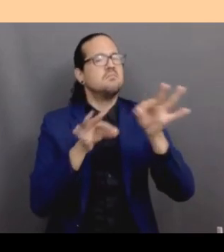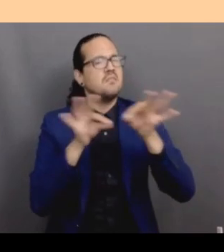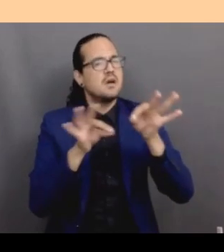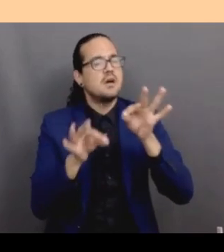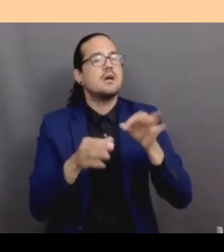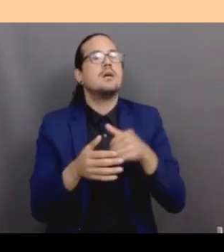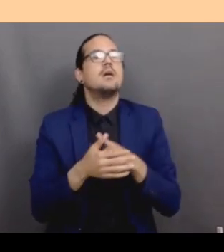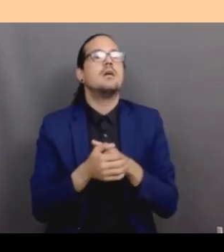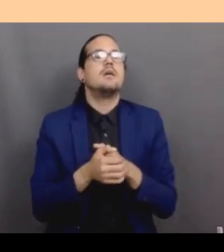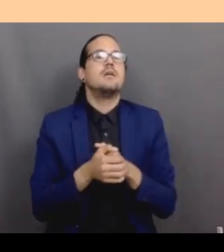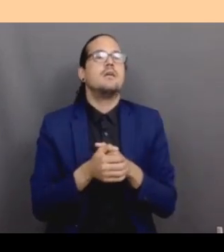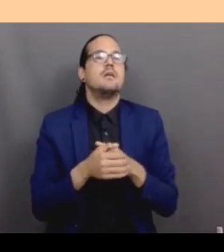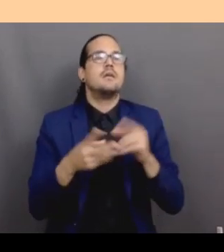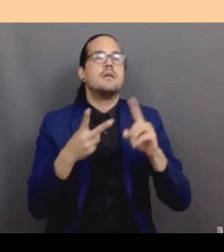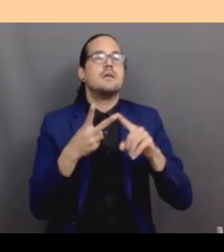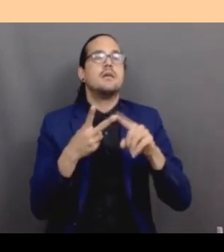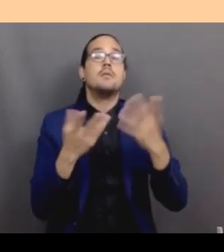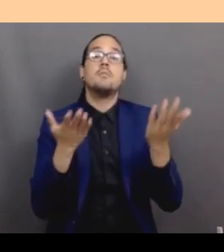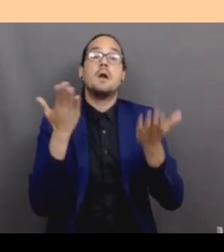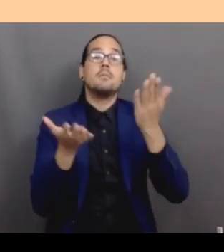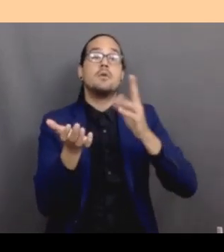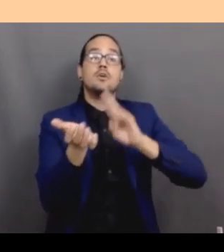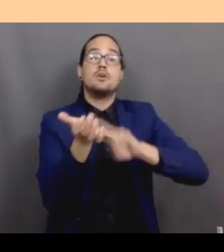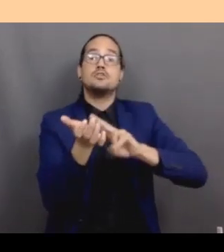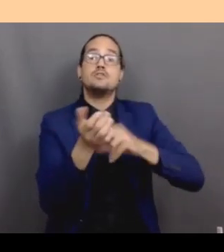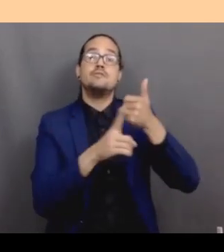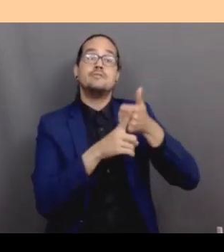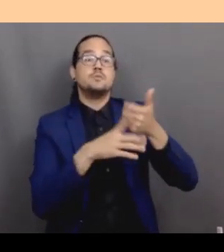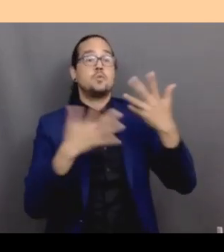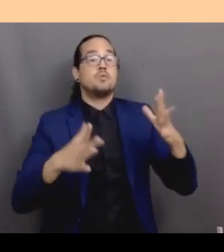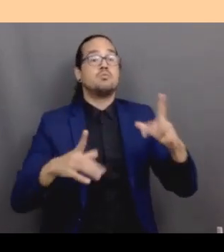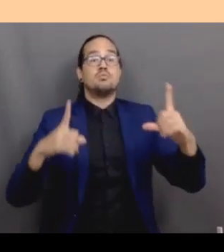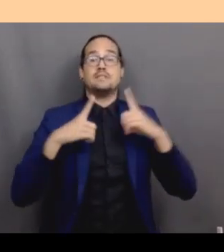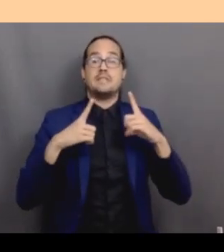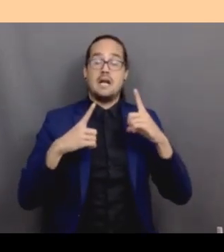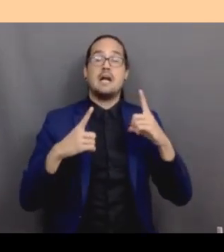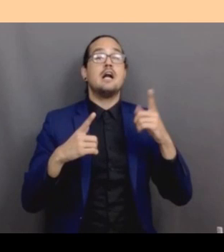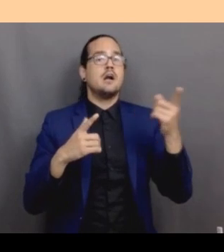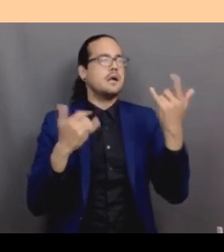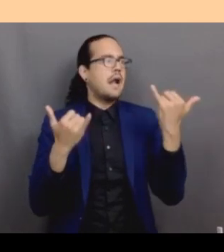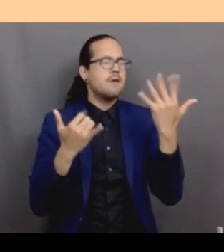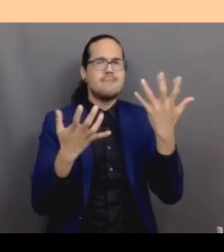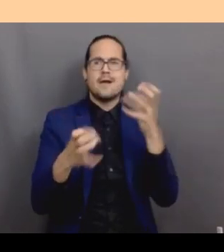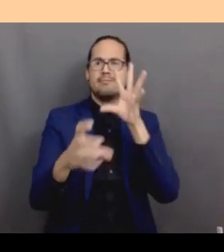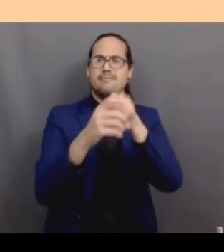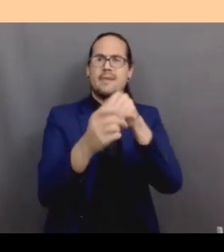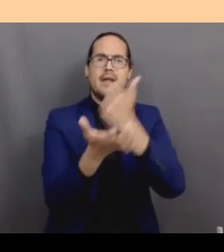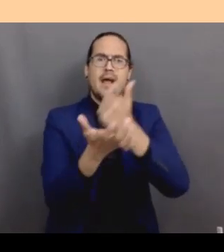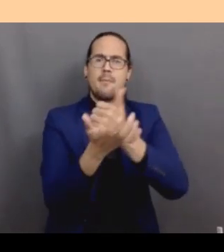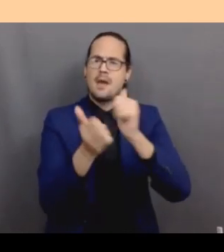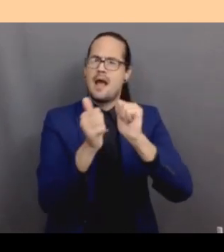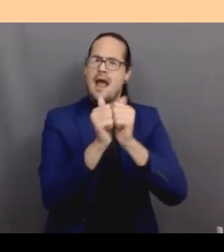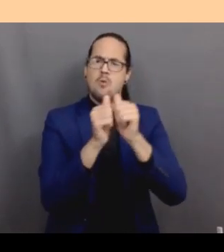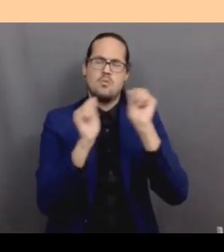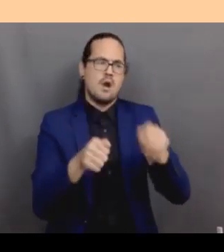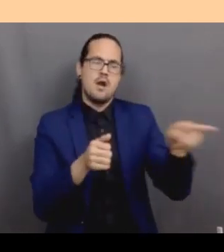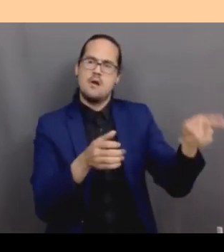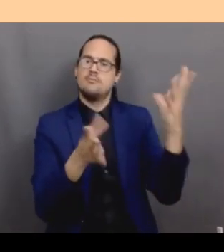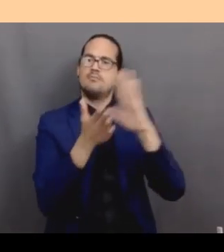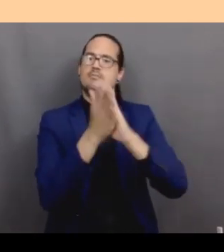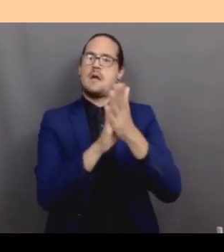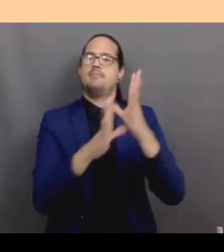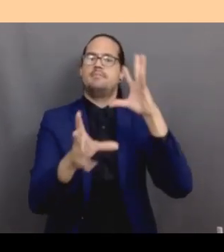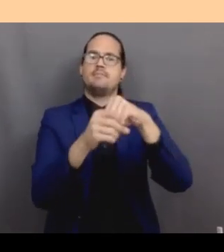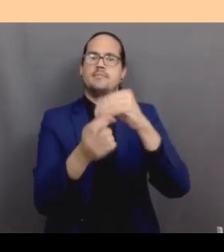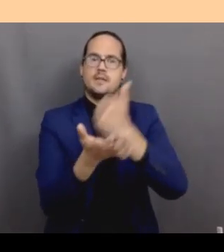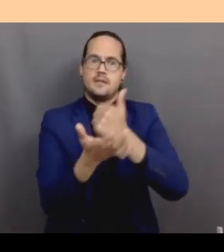the good work that's happening, how do they get connected with that effort? This is probably one of the second most important step for us in public health,